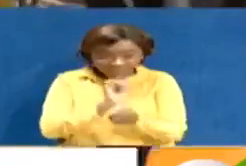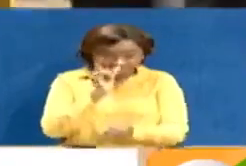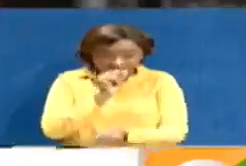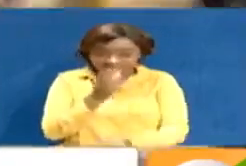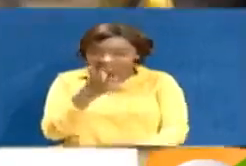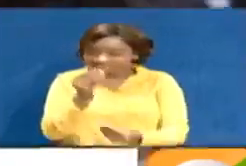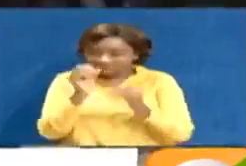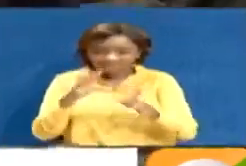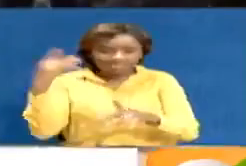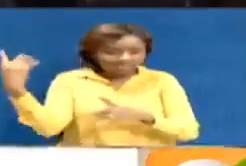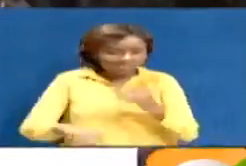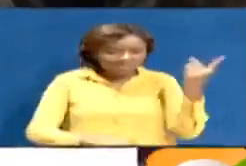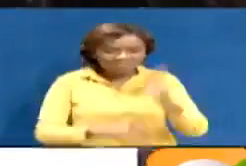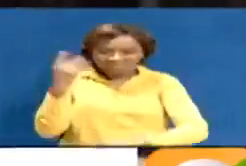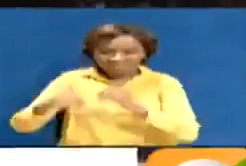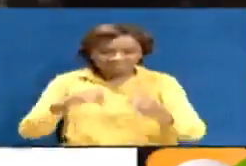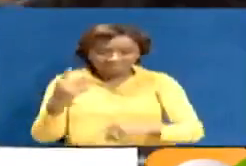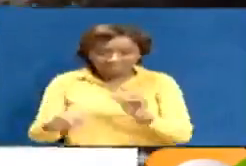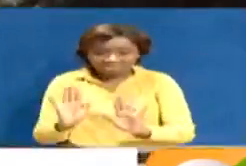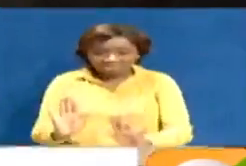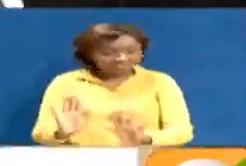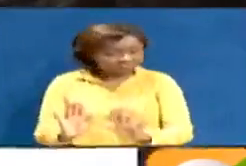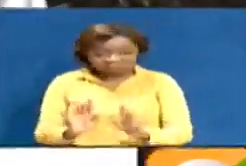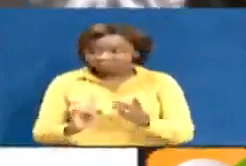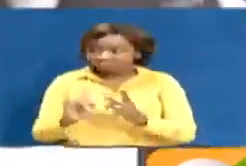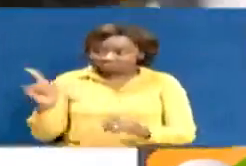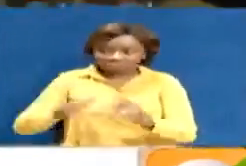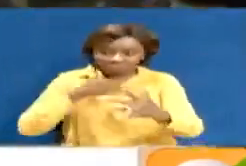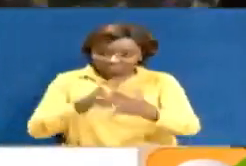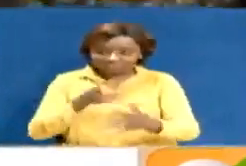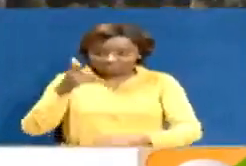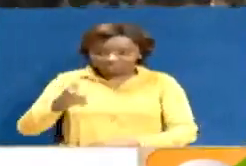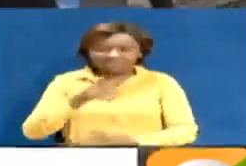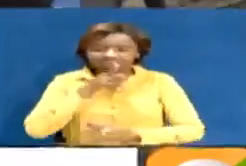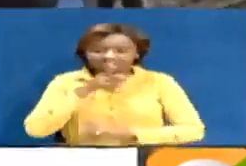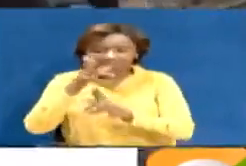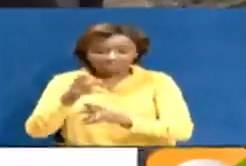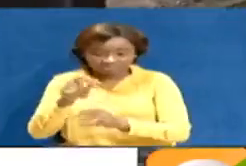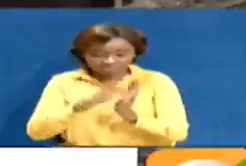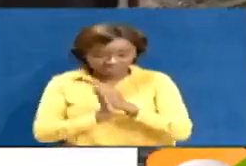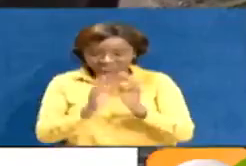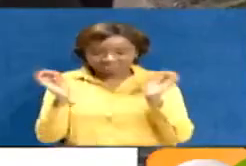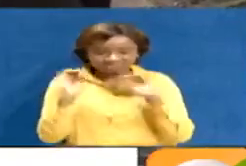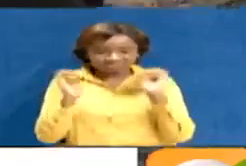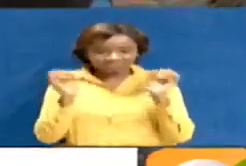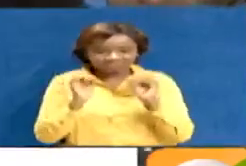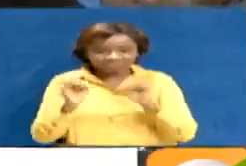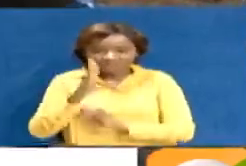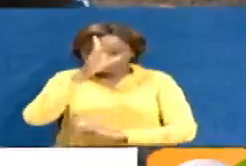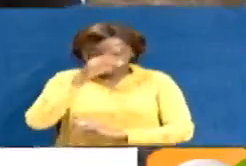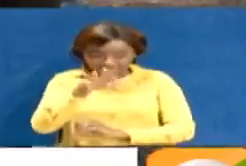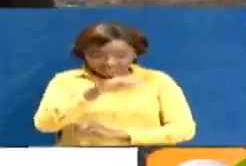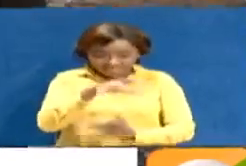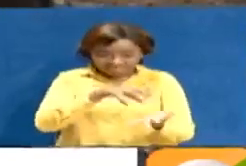And the action by the police did not stop there. They barred the journalists from reporting the matter. The officers at Kiritiri Police Station